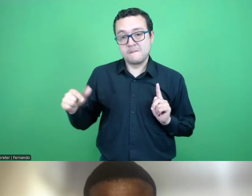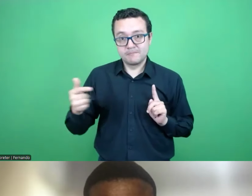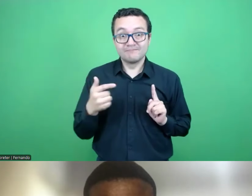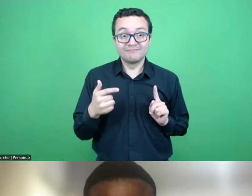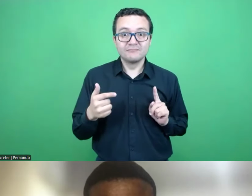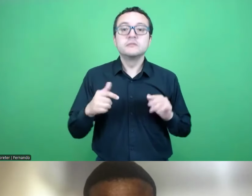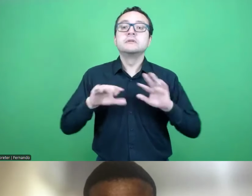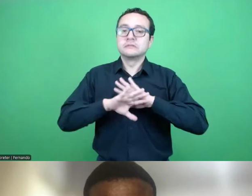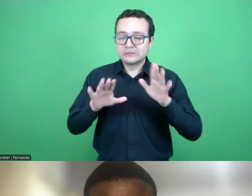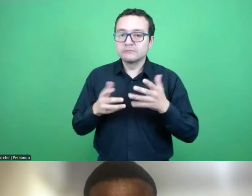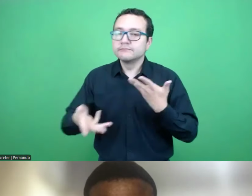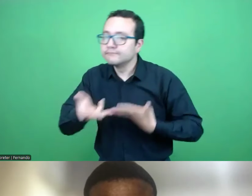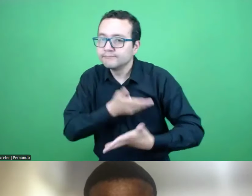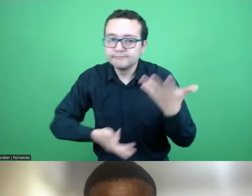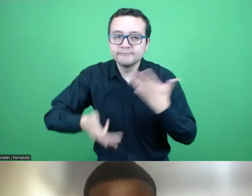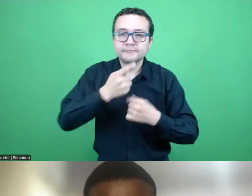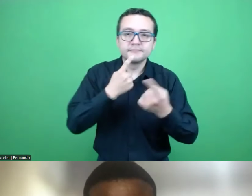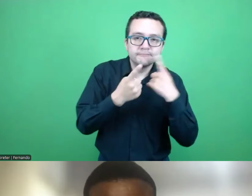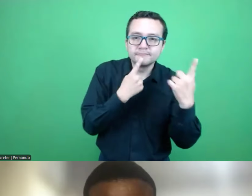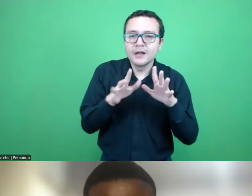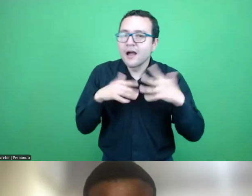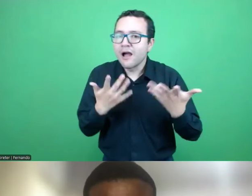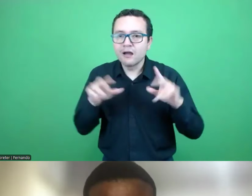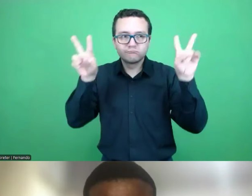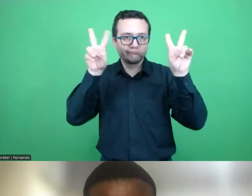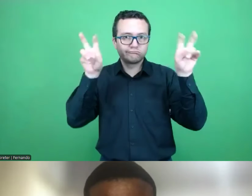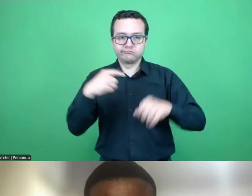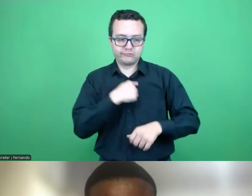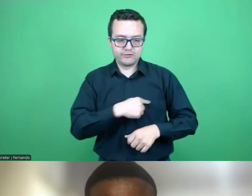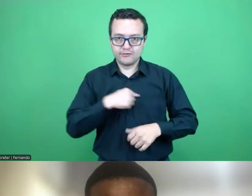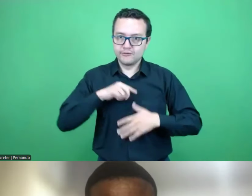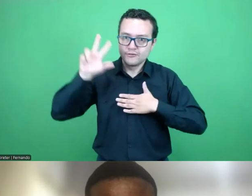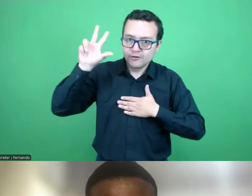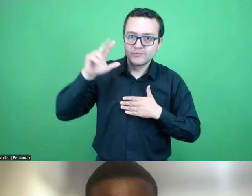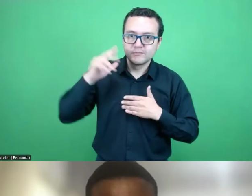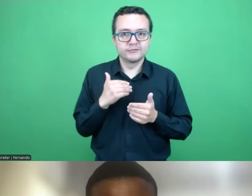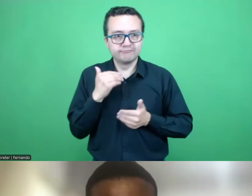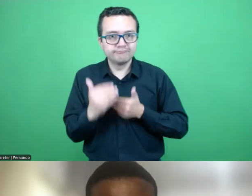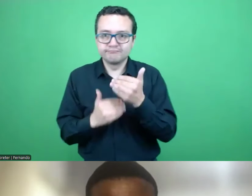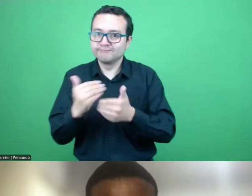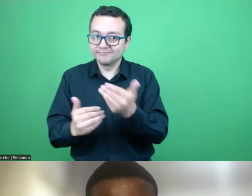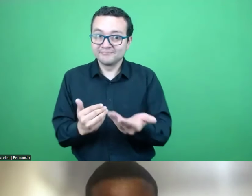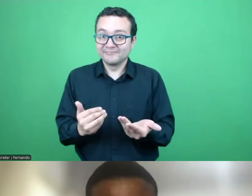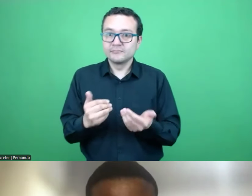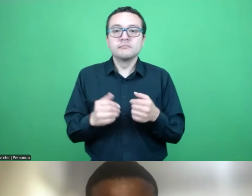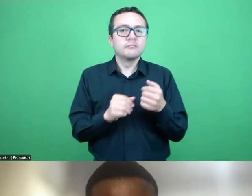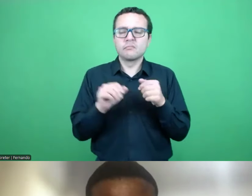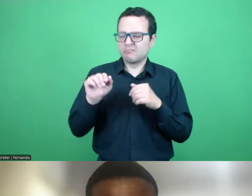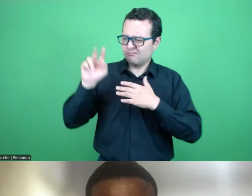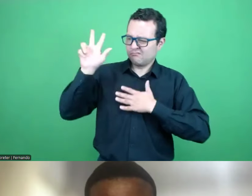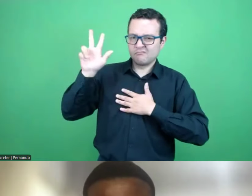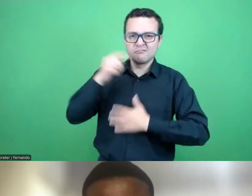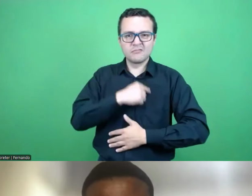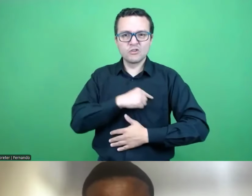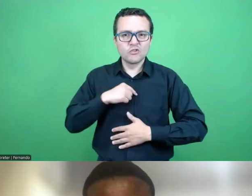other relevant existing mechanisms that promote youth engagement. Then there's